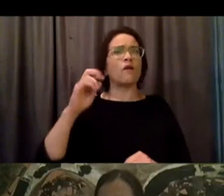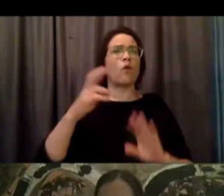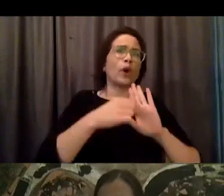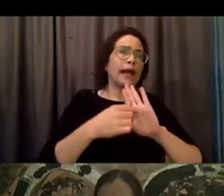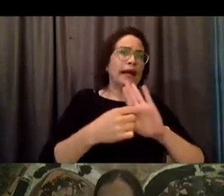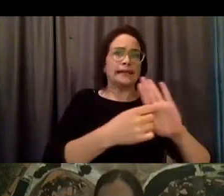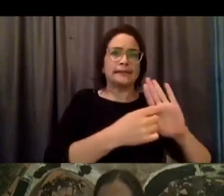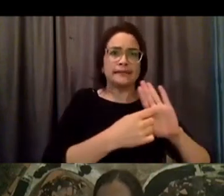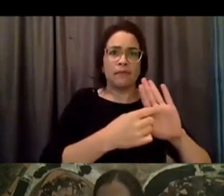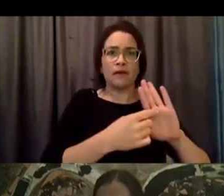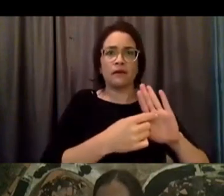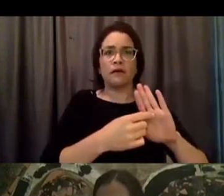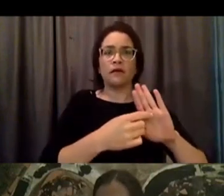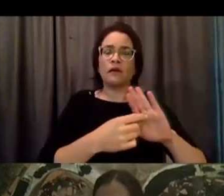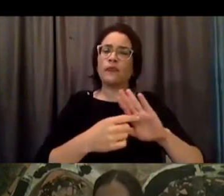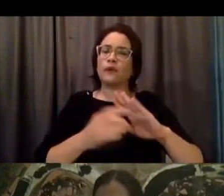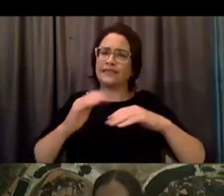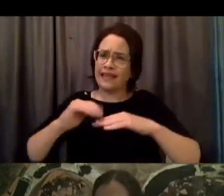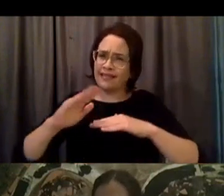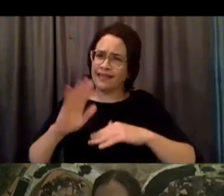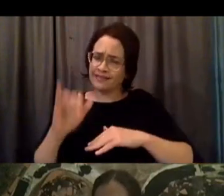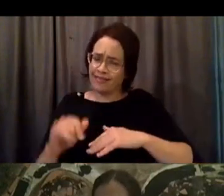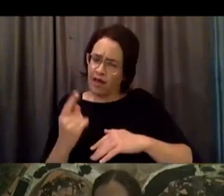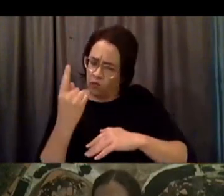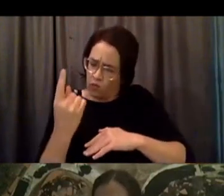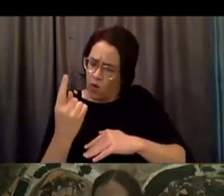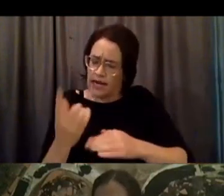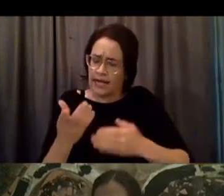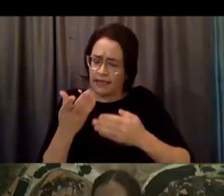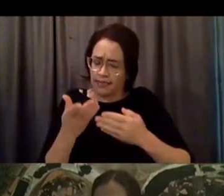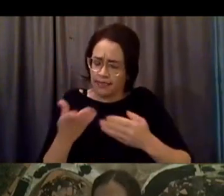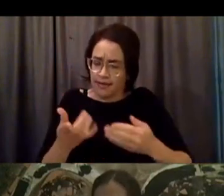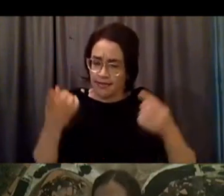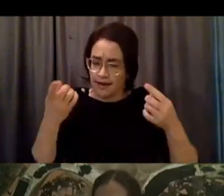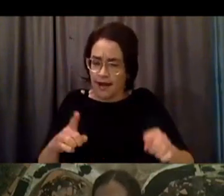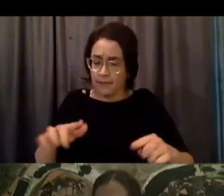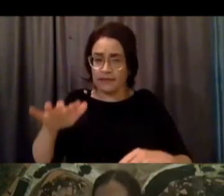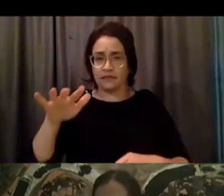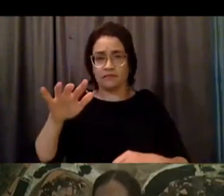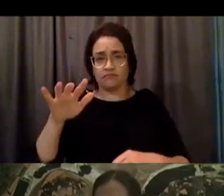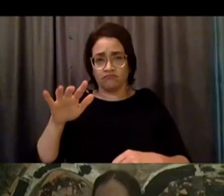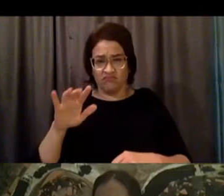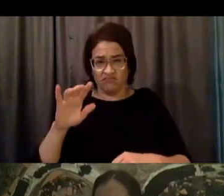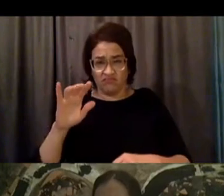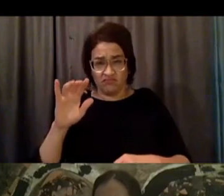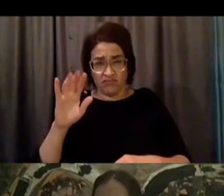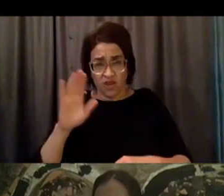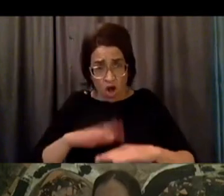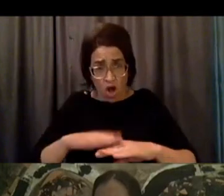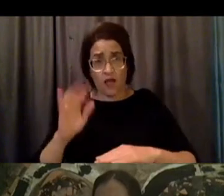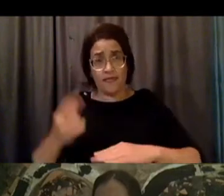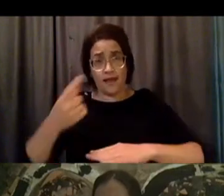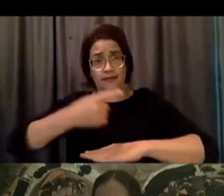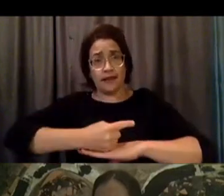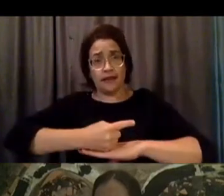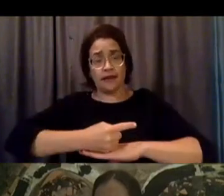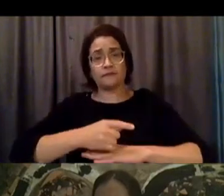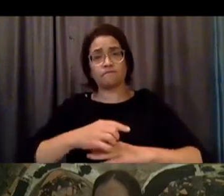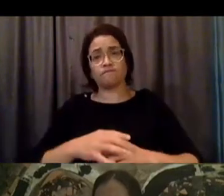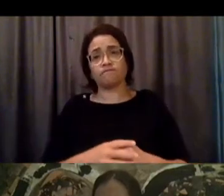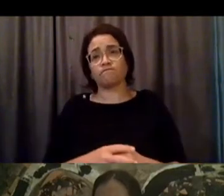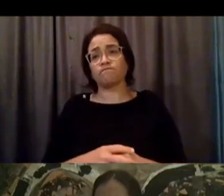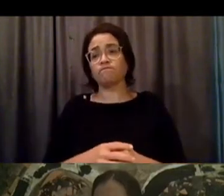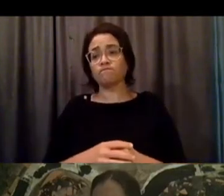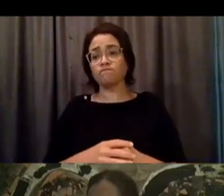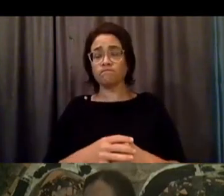thing that's happening during, on that day. Um, so, uh, people just,